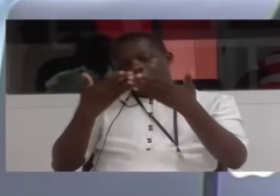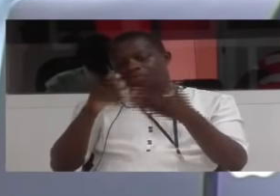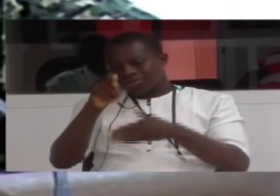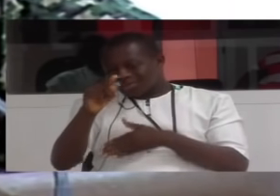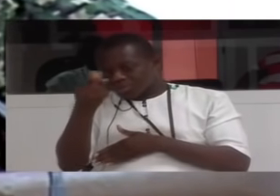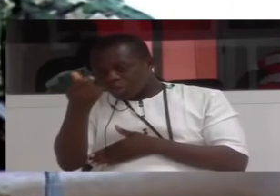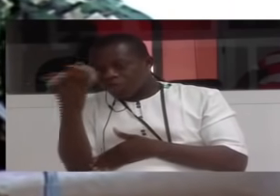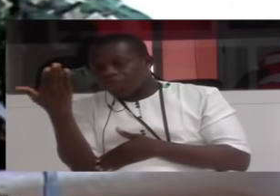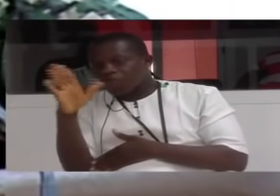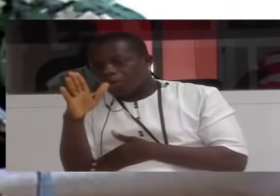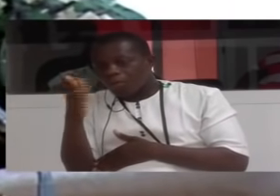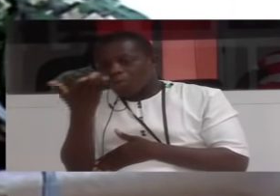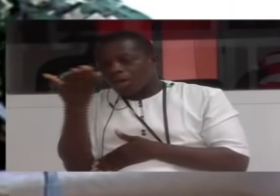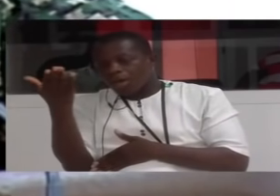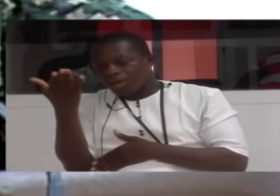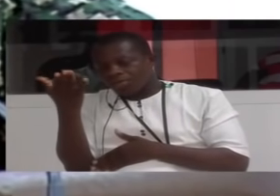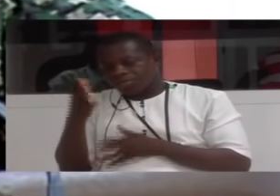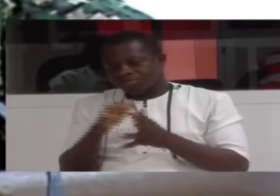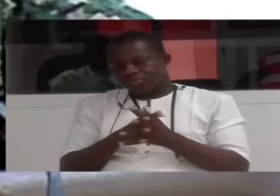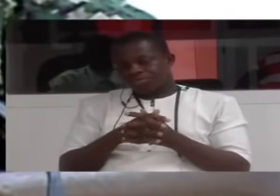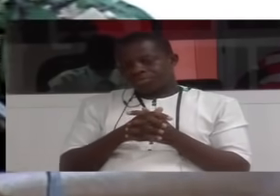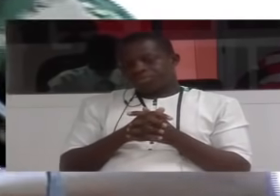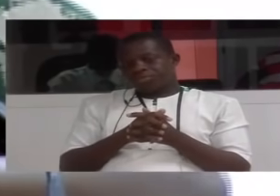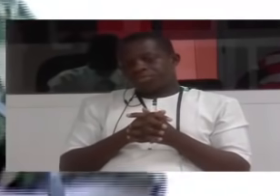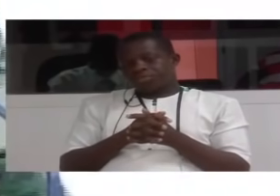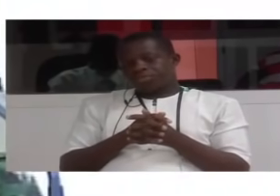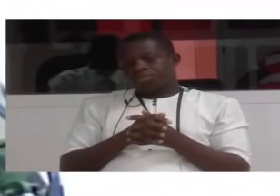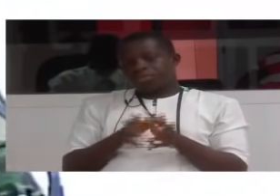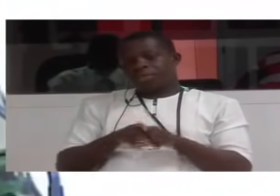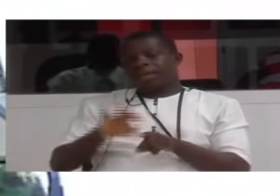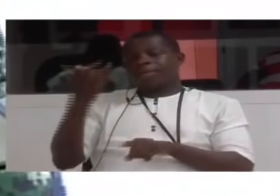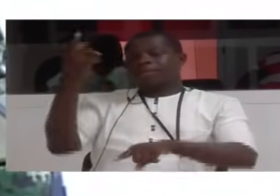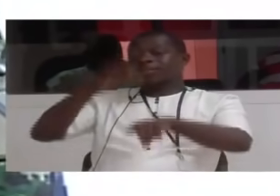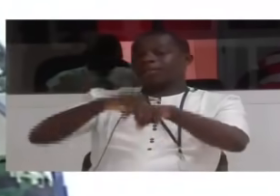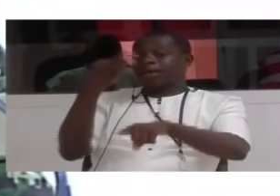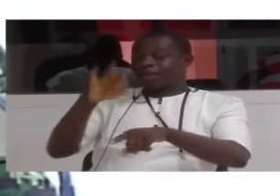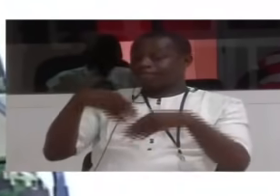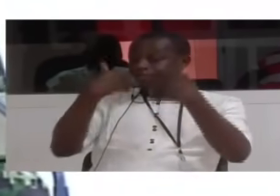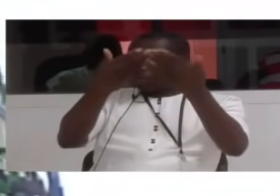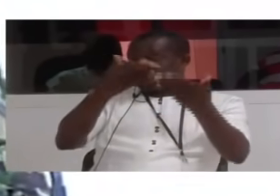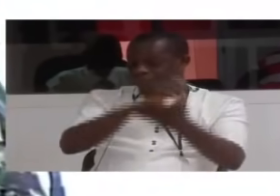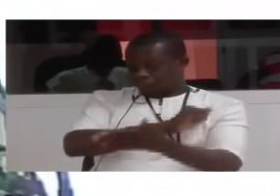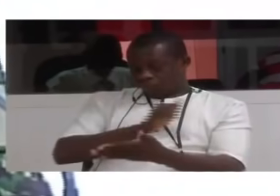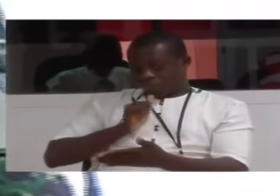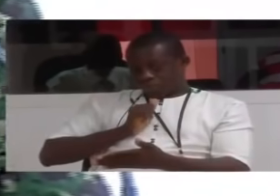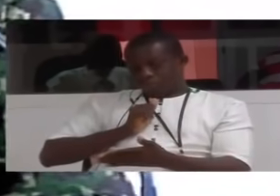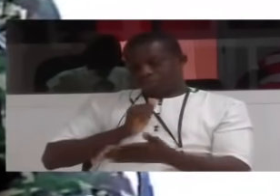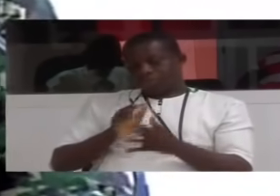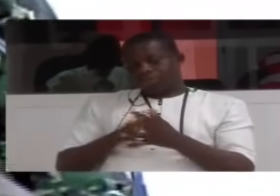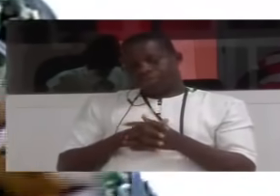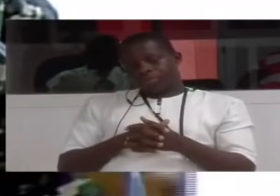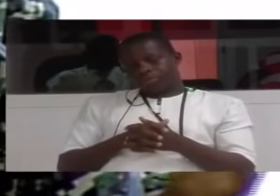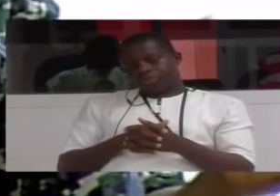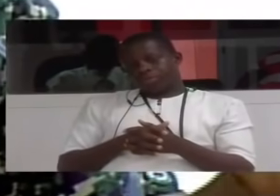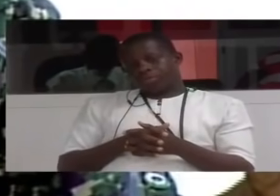from? Wax nañ la ndax xaliss bobu fan la day joge? Time bobu buñ ko indé. That time when the money was brought,